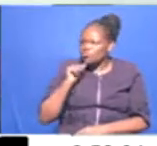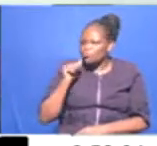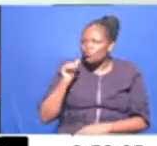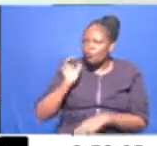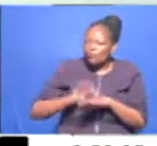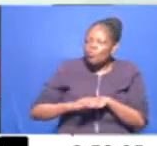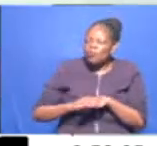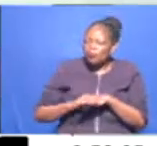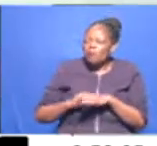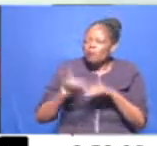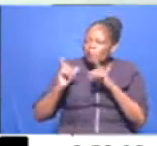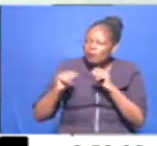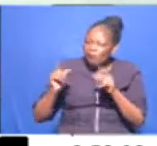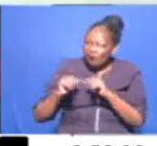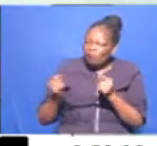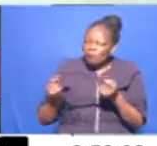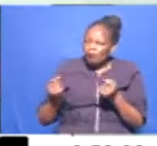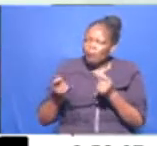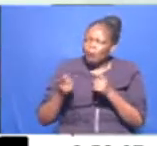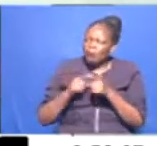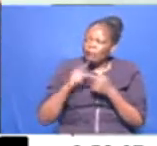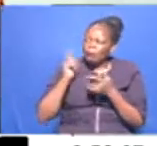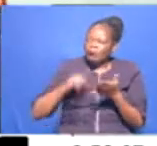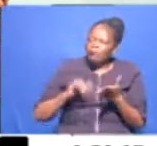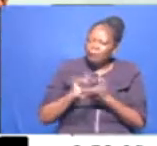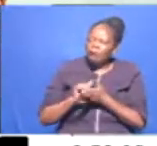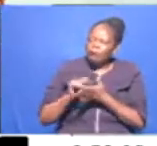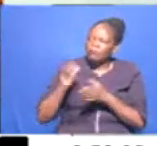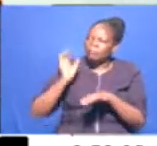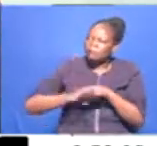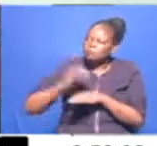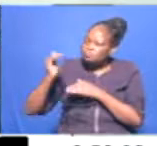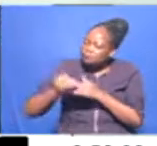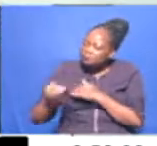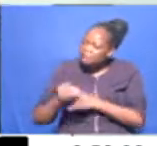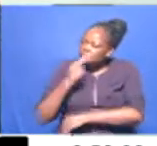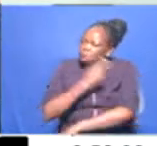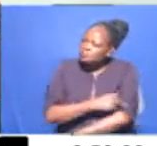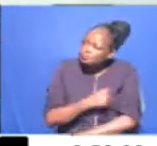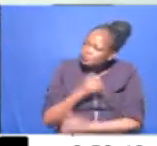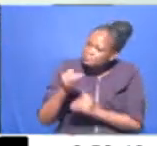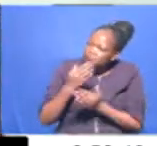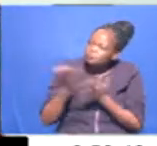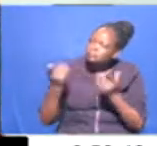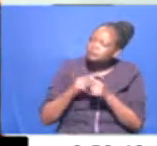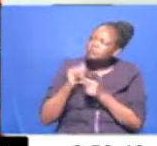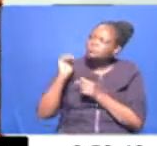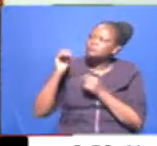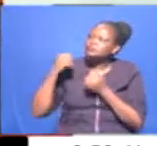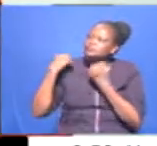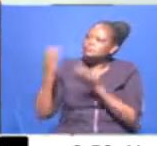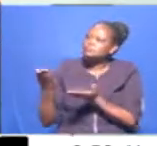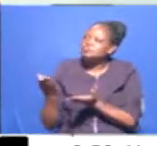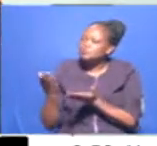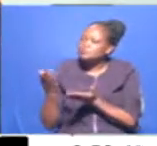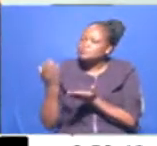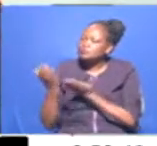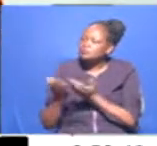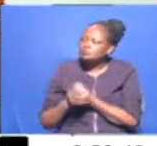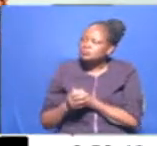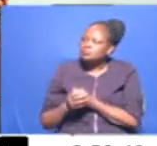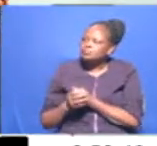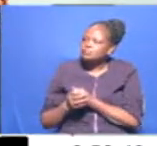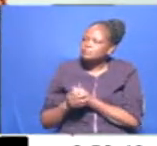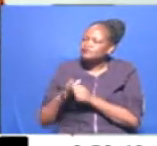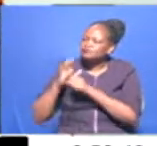them. Mm-hmm. And as I've said, look at the nearest facility that is near you and go ask whether they're offering those particular services. Stigma